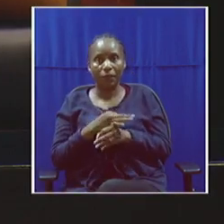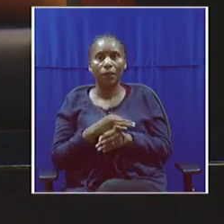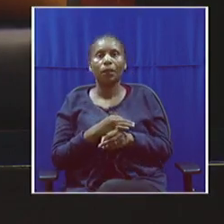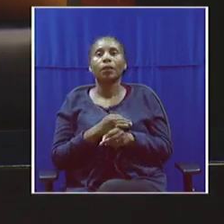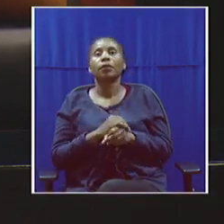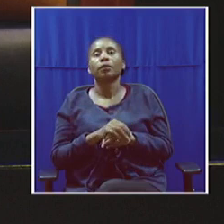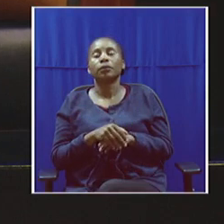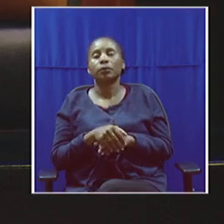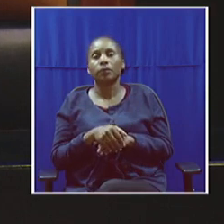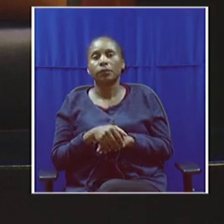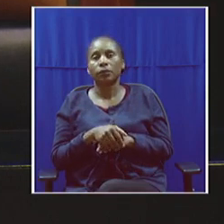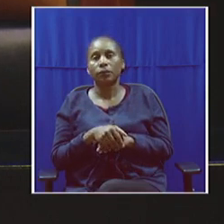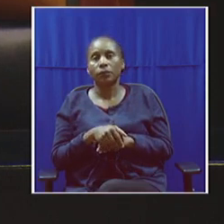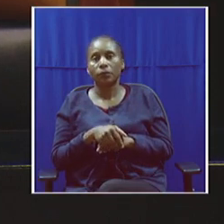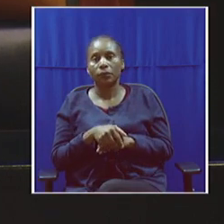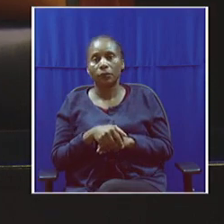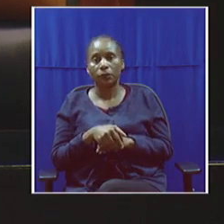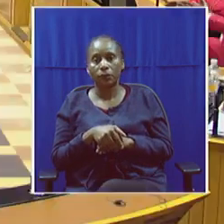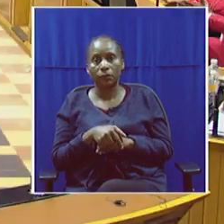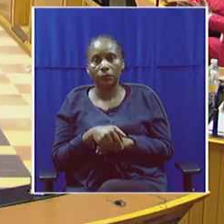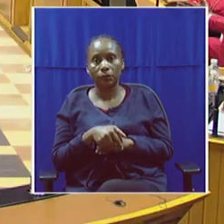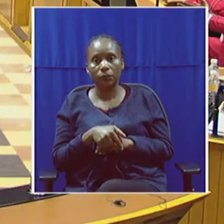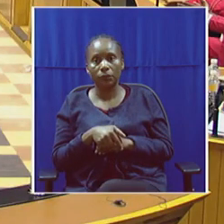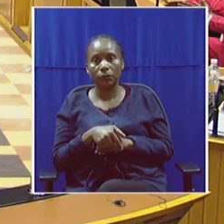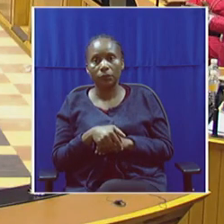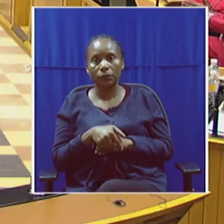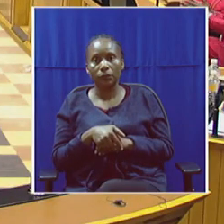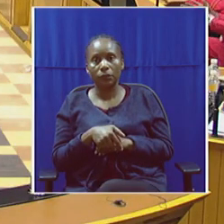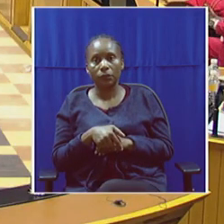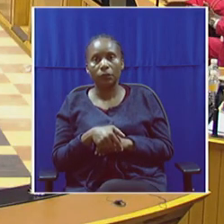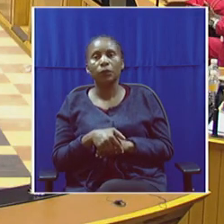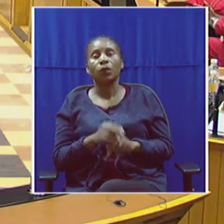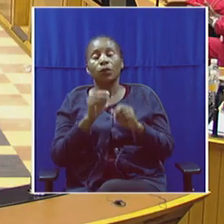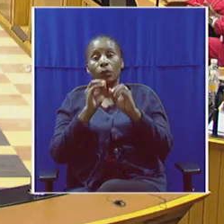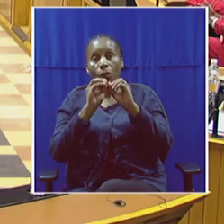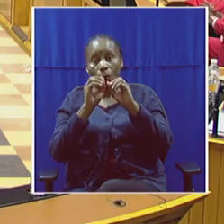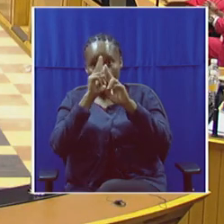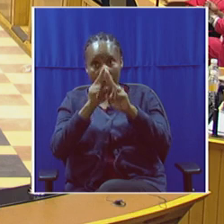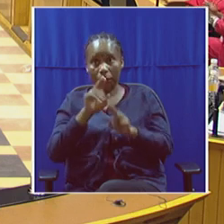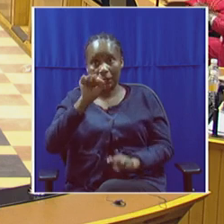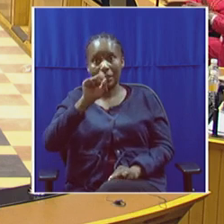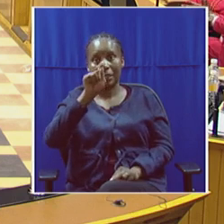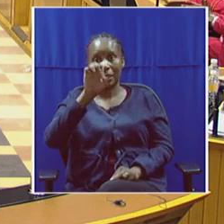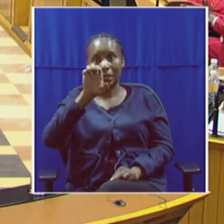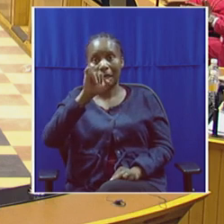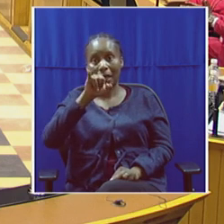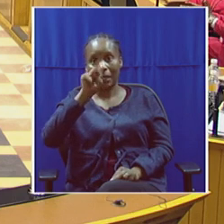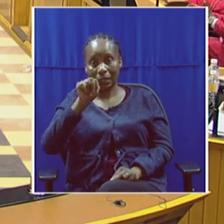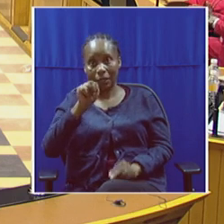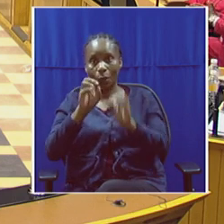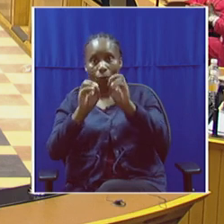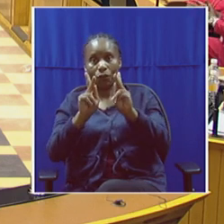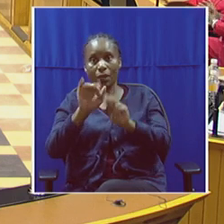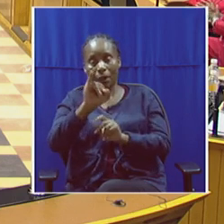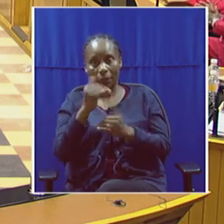youin does he know thank you chair Deputy